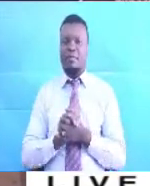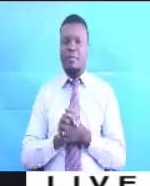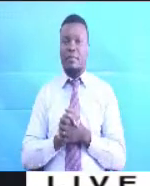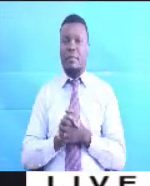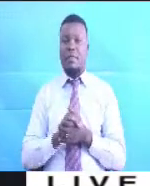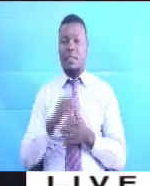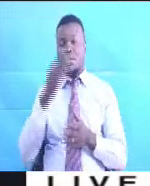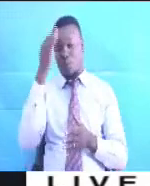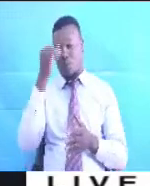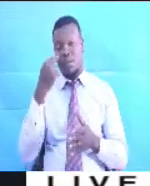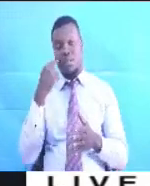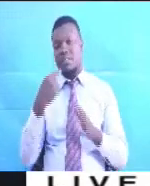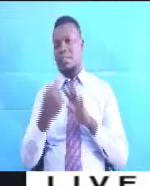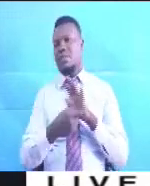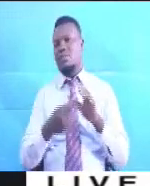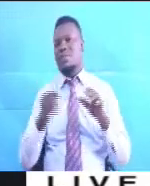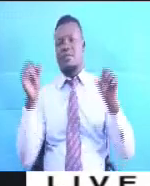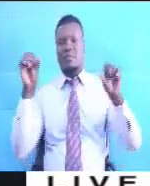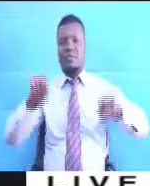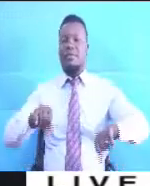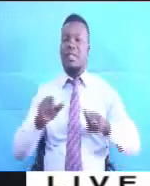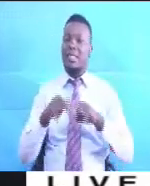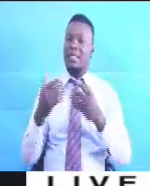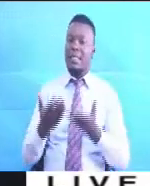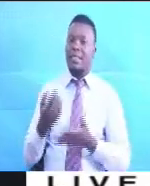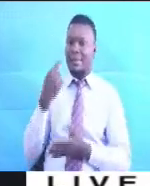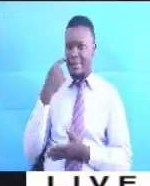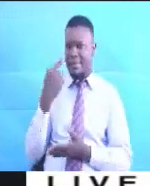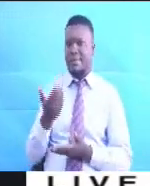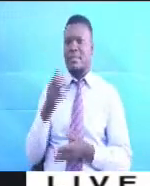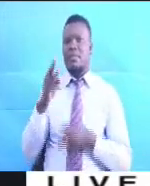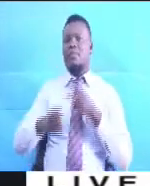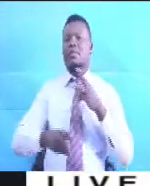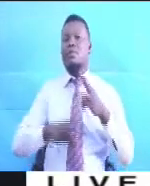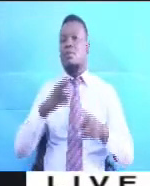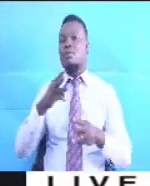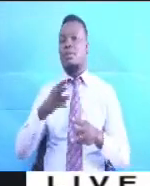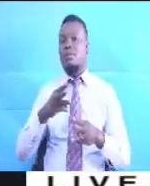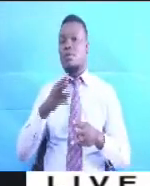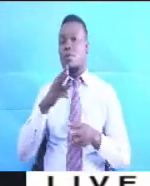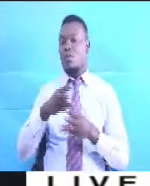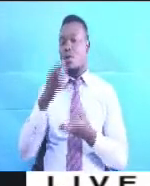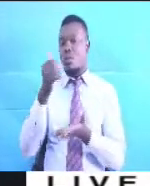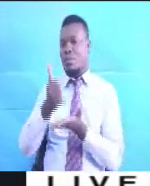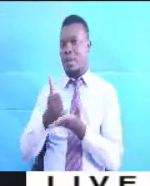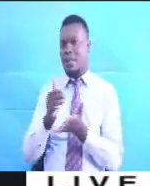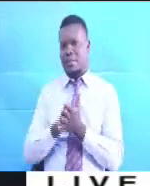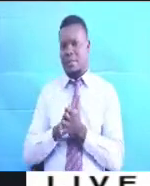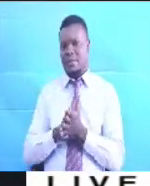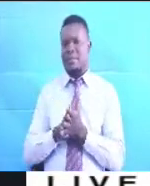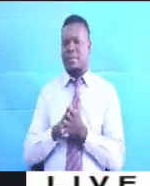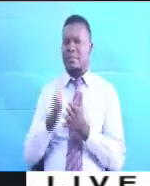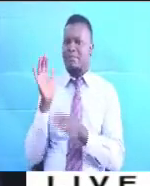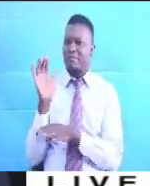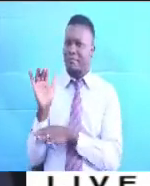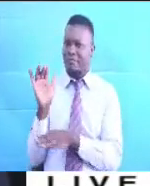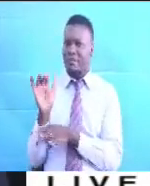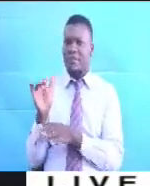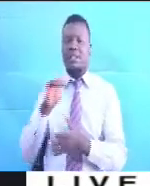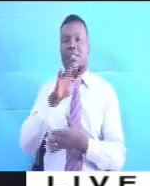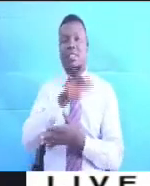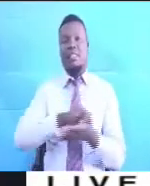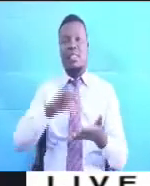inflation. In order to stem inflation, what has Bank of Uganda done? Of course, it has had to increase the central bank